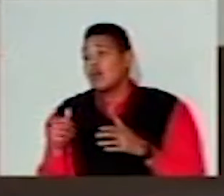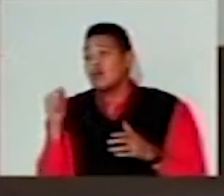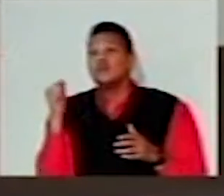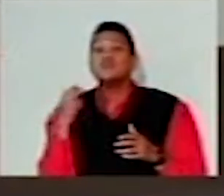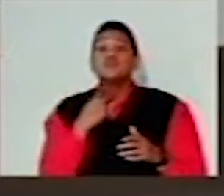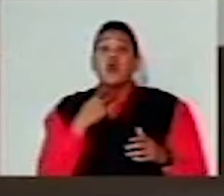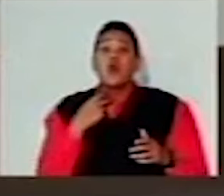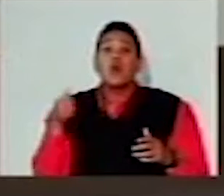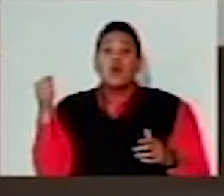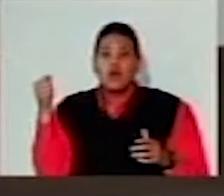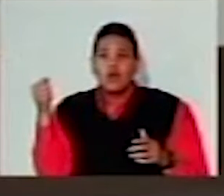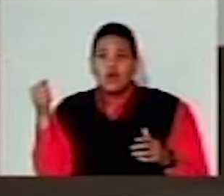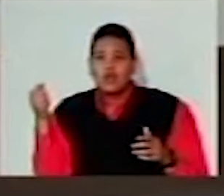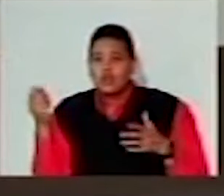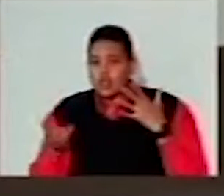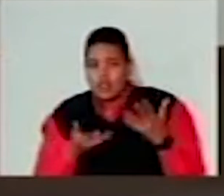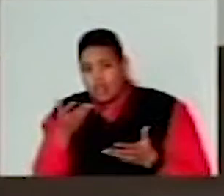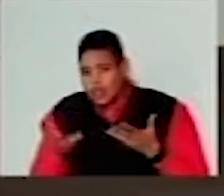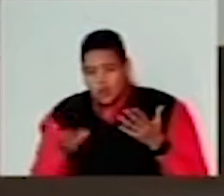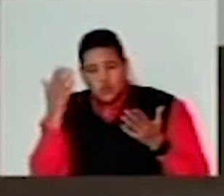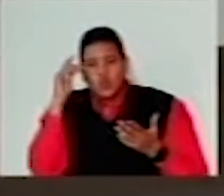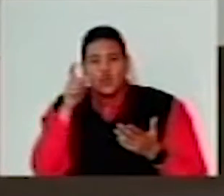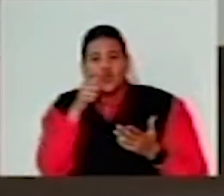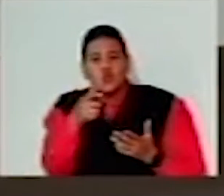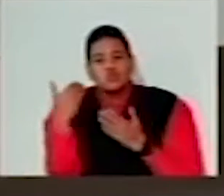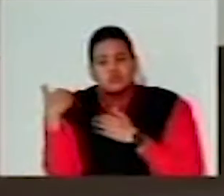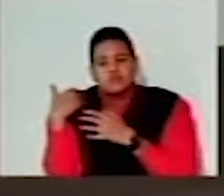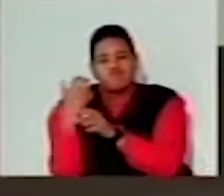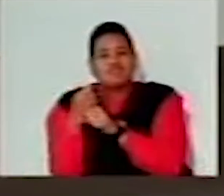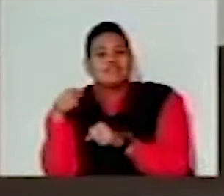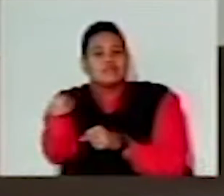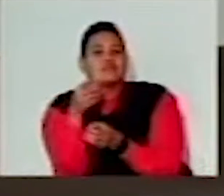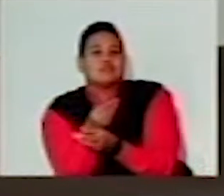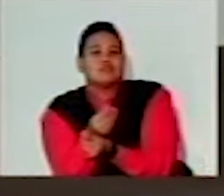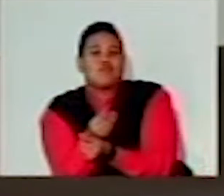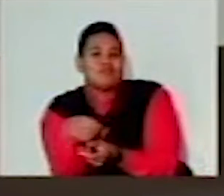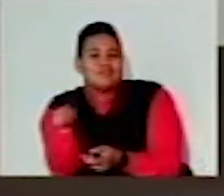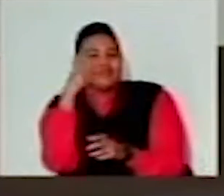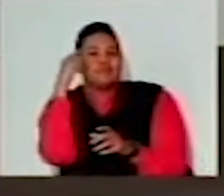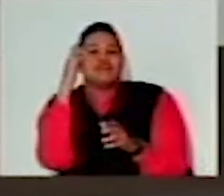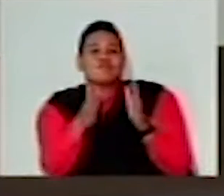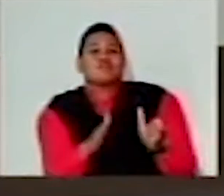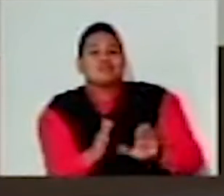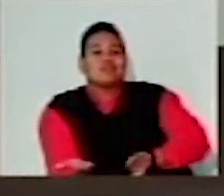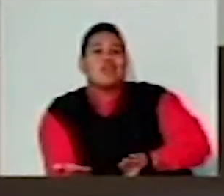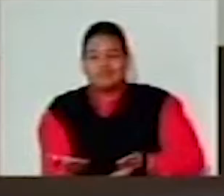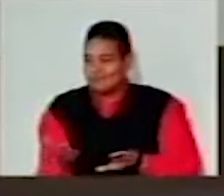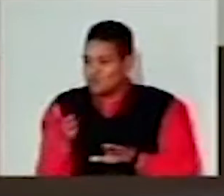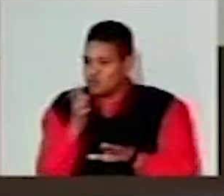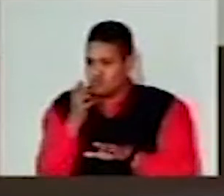up, waiting on the estate to be probated and holding up many lives.